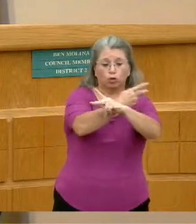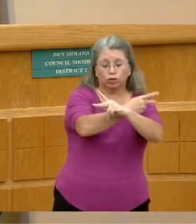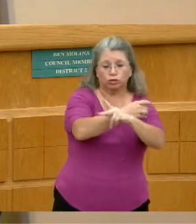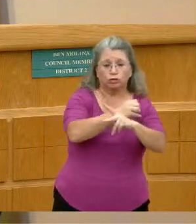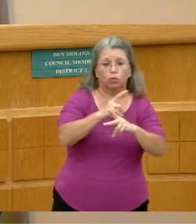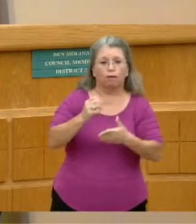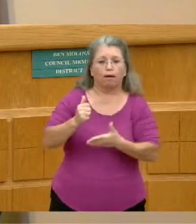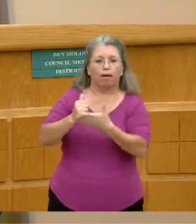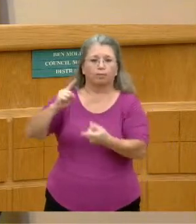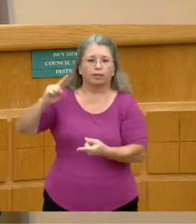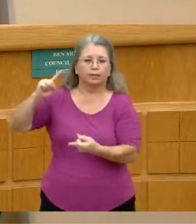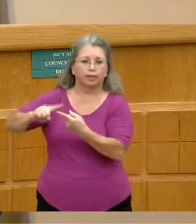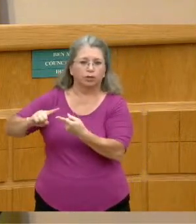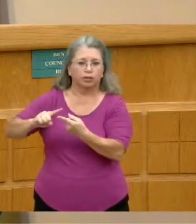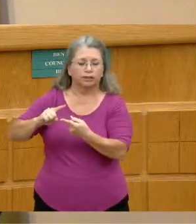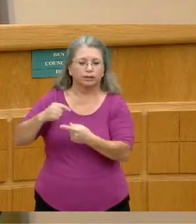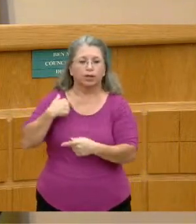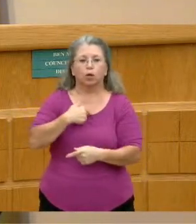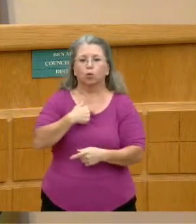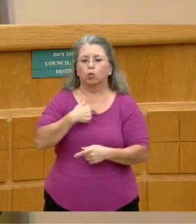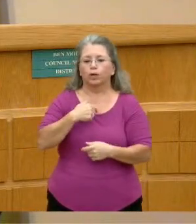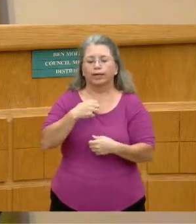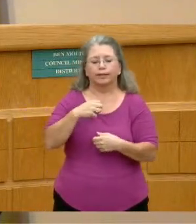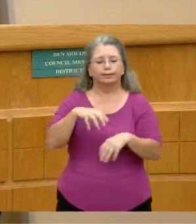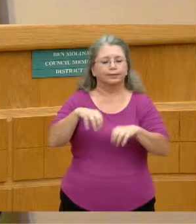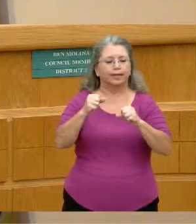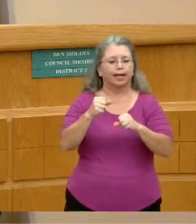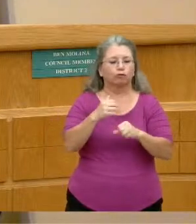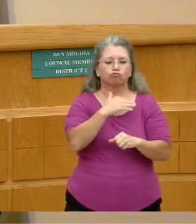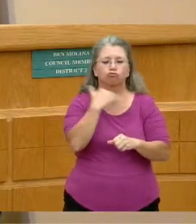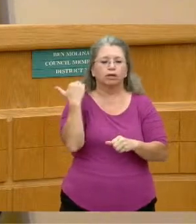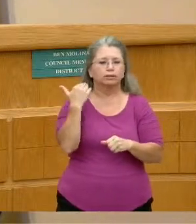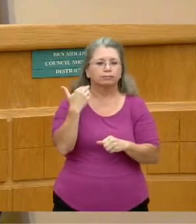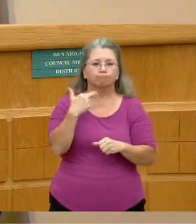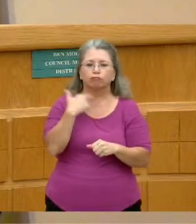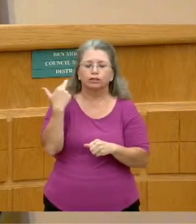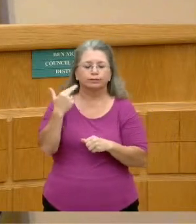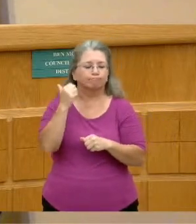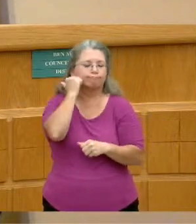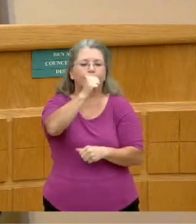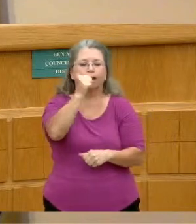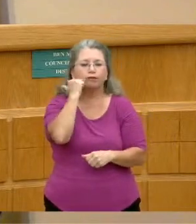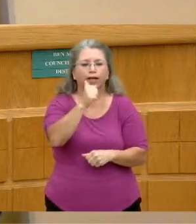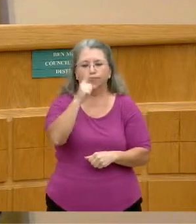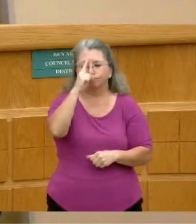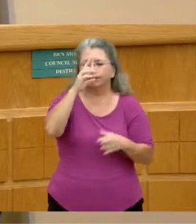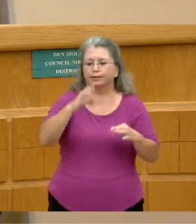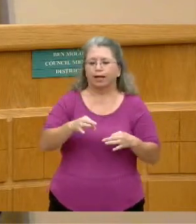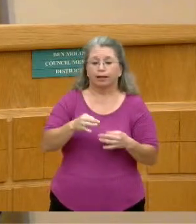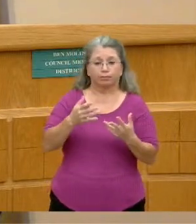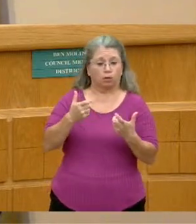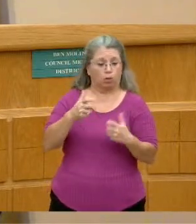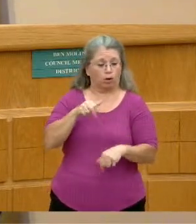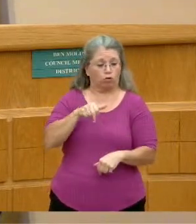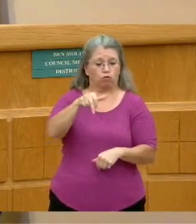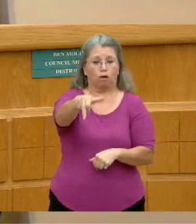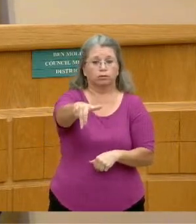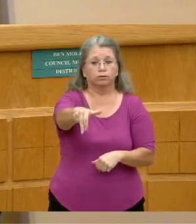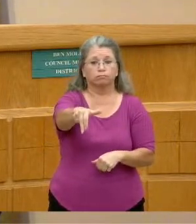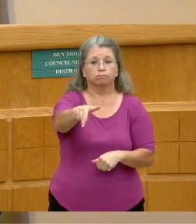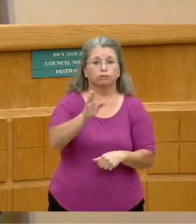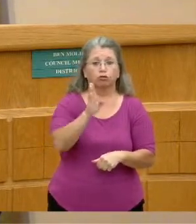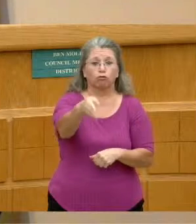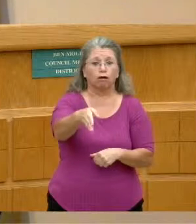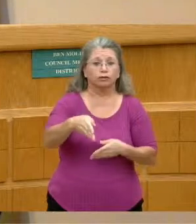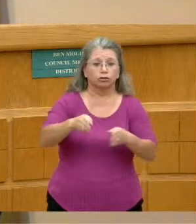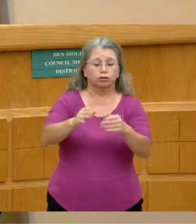We make and take risks every day. We decide if we want to cross the street today. We decide if we